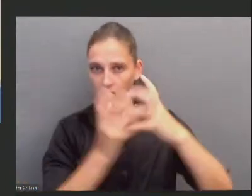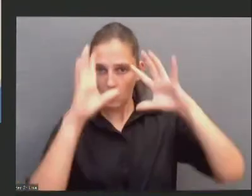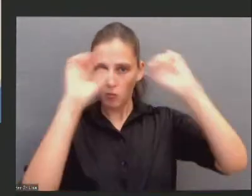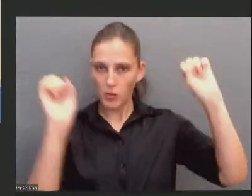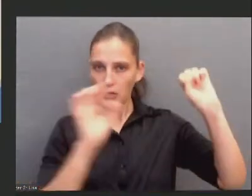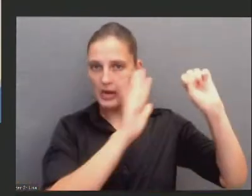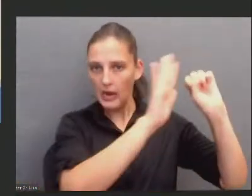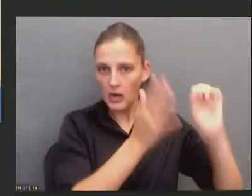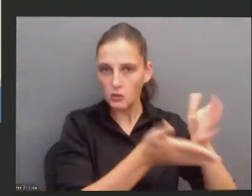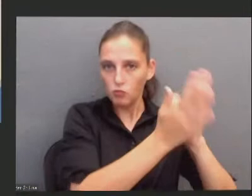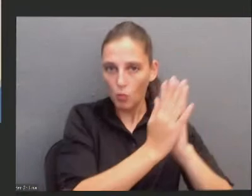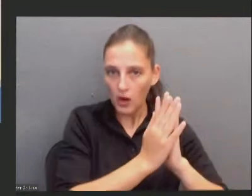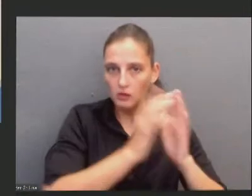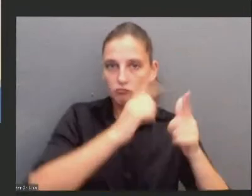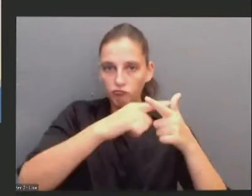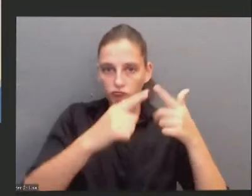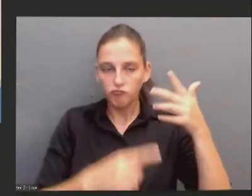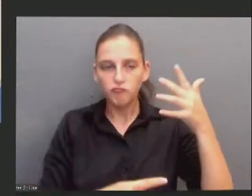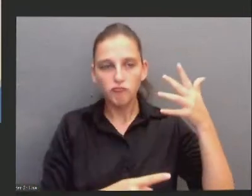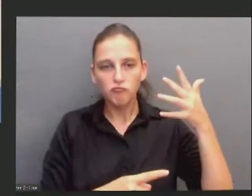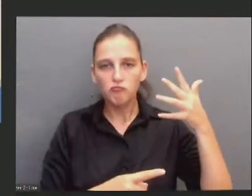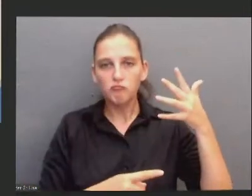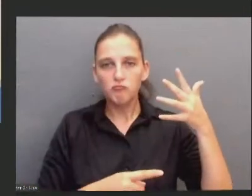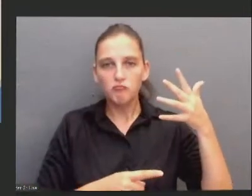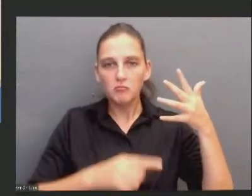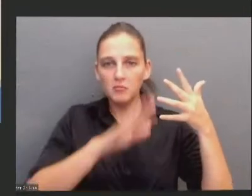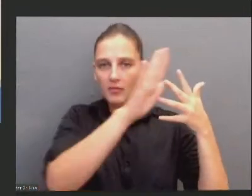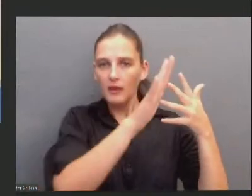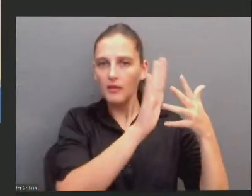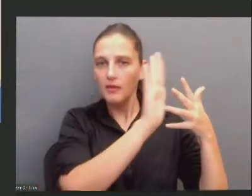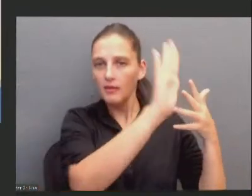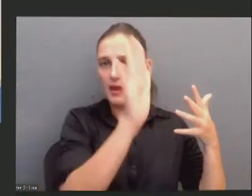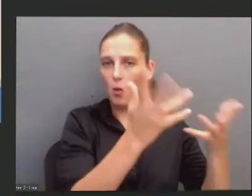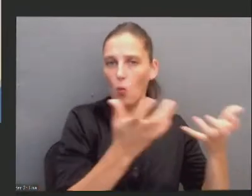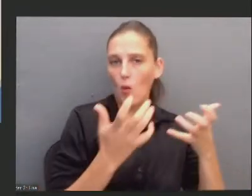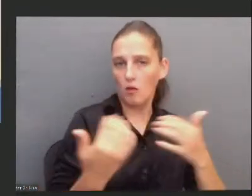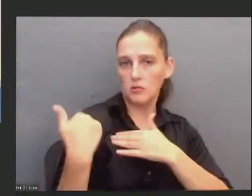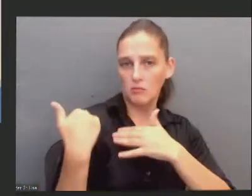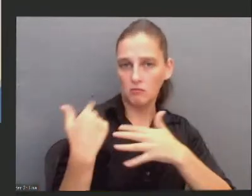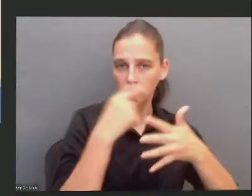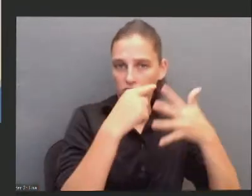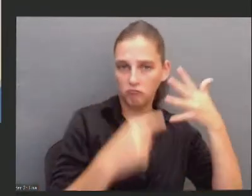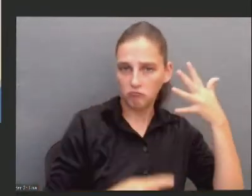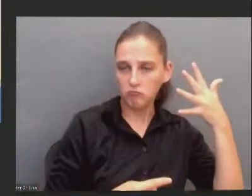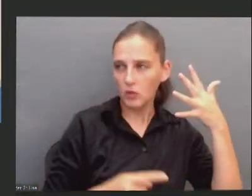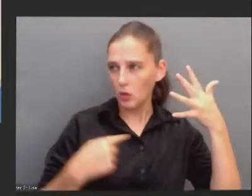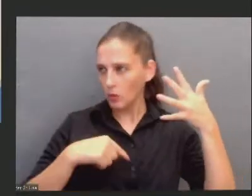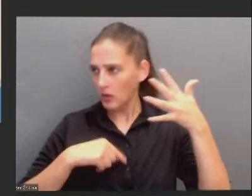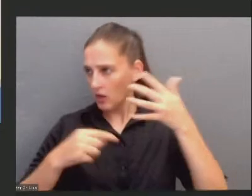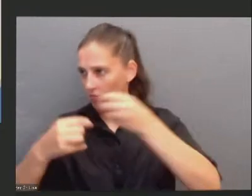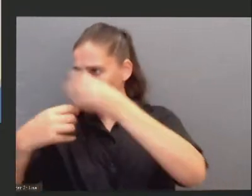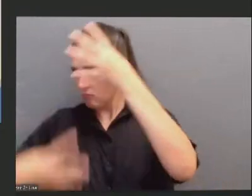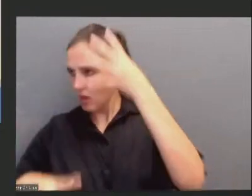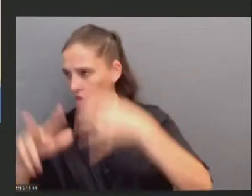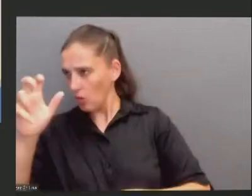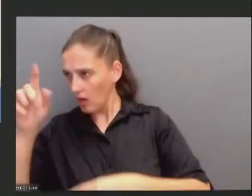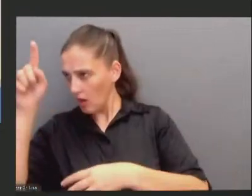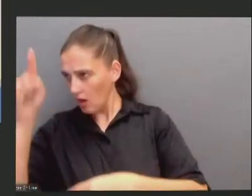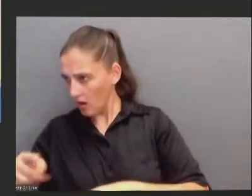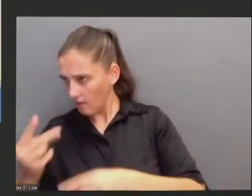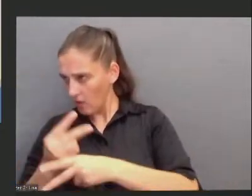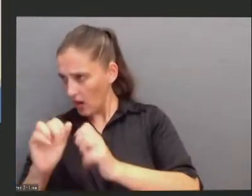across the administration? What do we want you to do that we think would make a big difference in advancing lots of